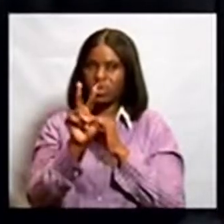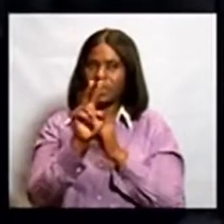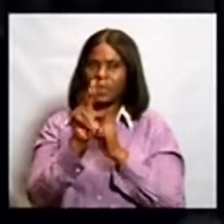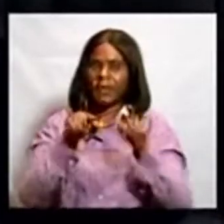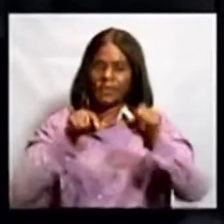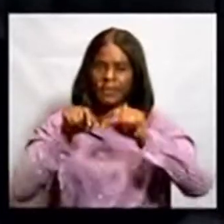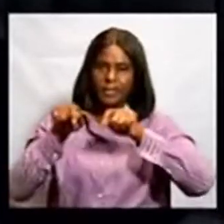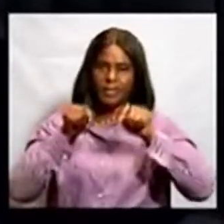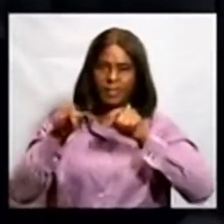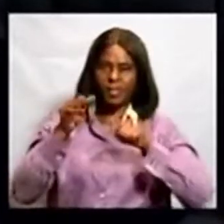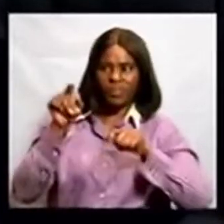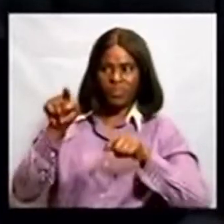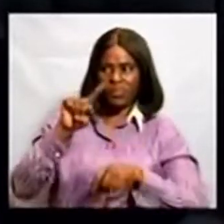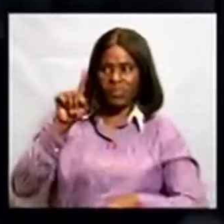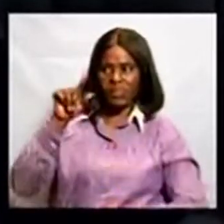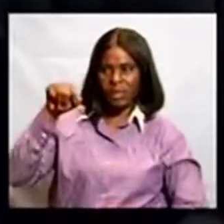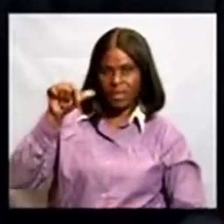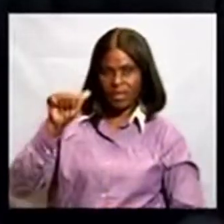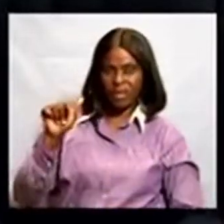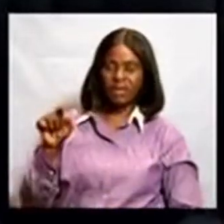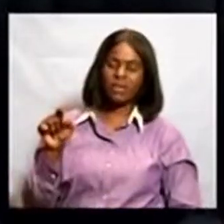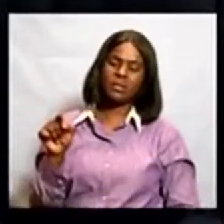of ZACWA under the new regime.